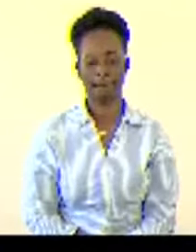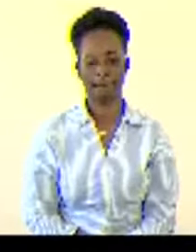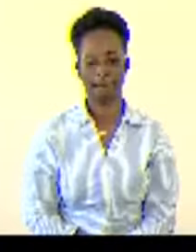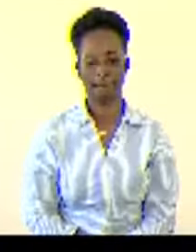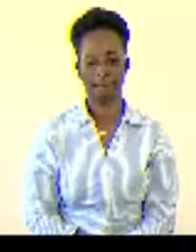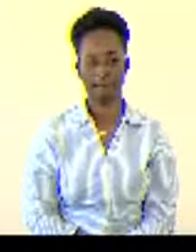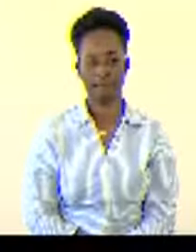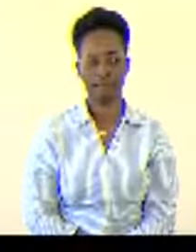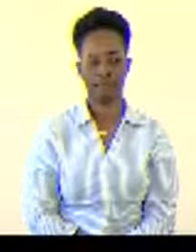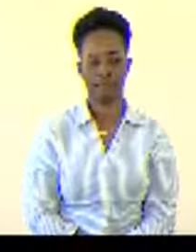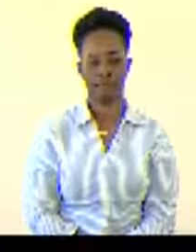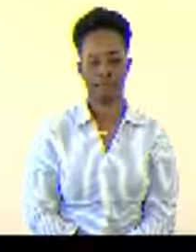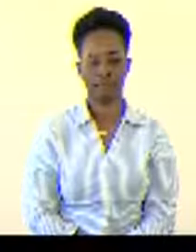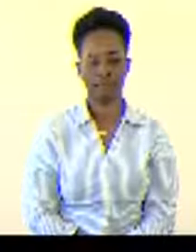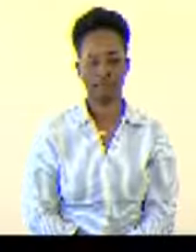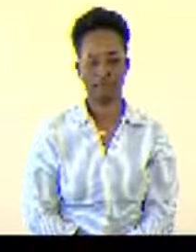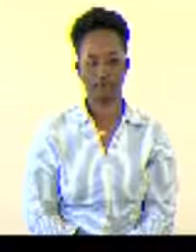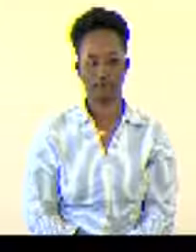The liquidity ratios